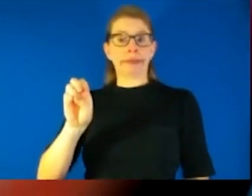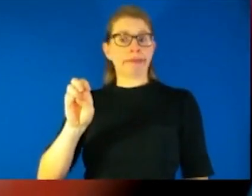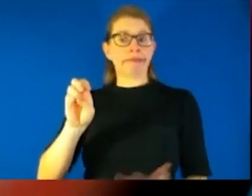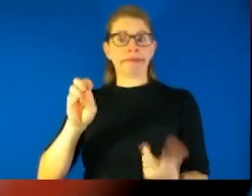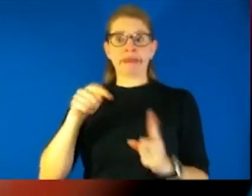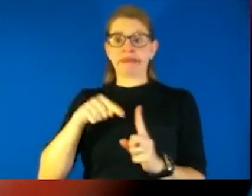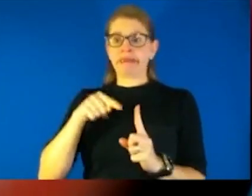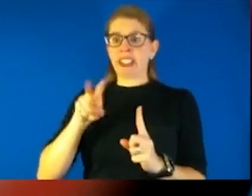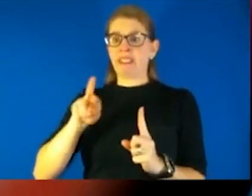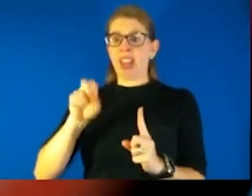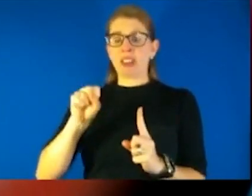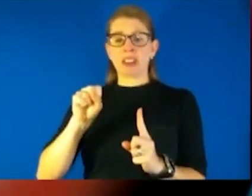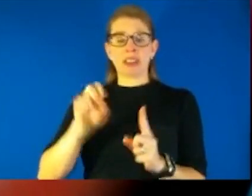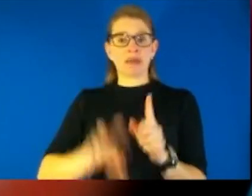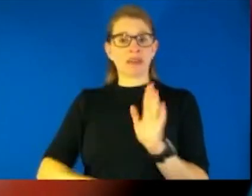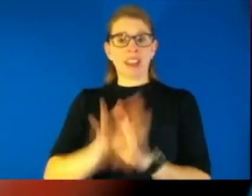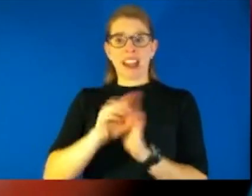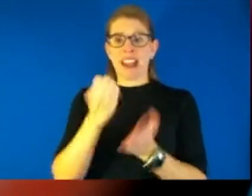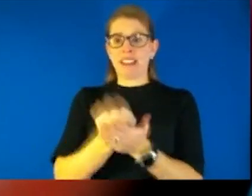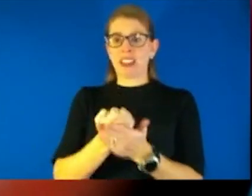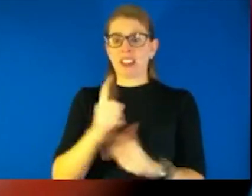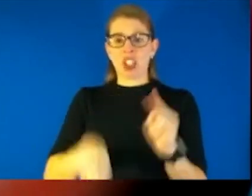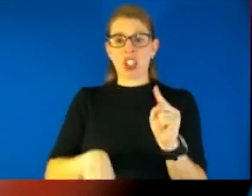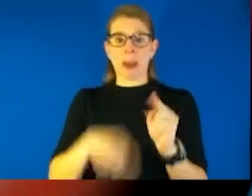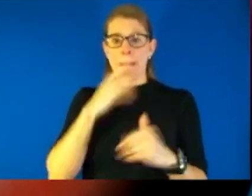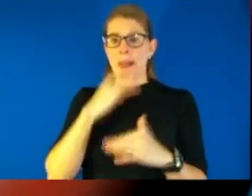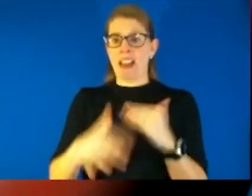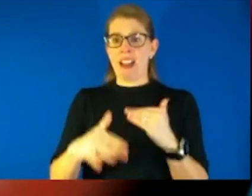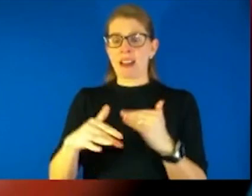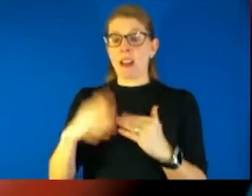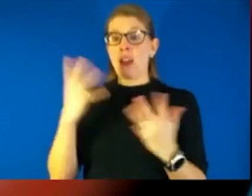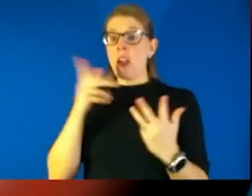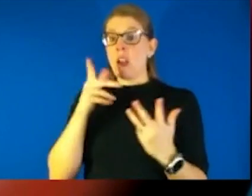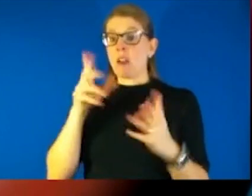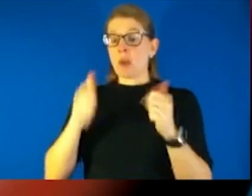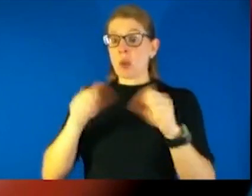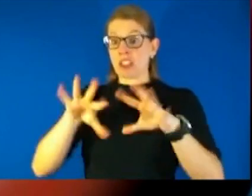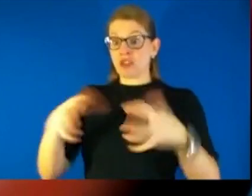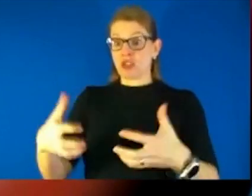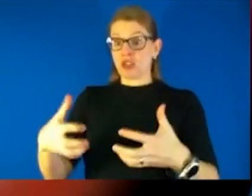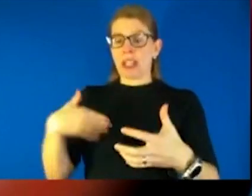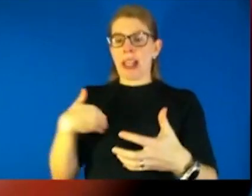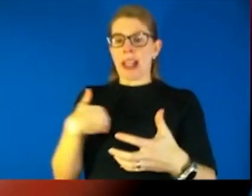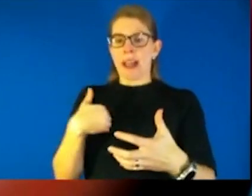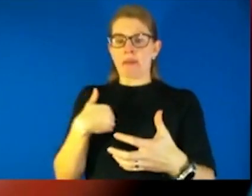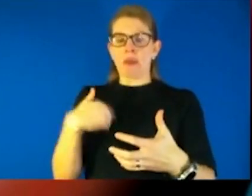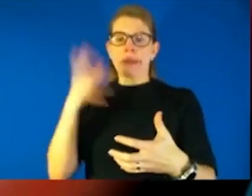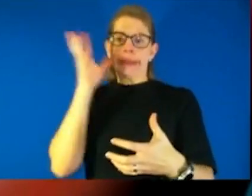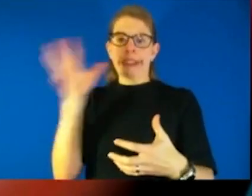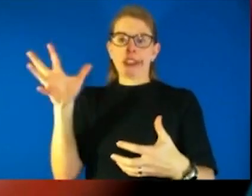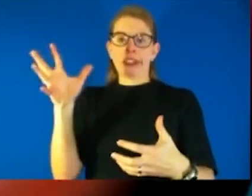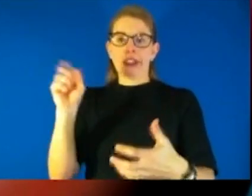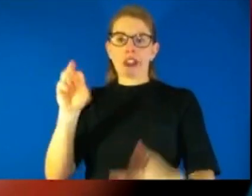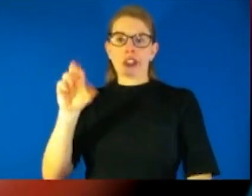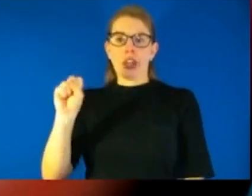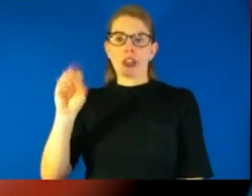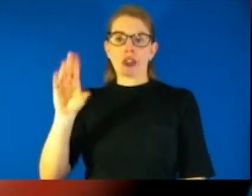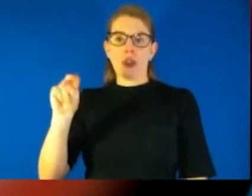any evidence in the blood of deer of the presence of SARS-CoV-2. So